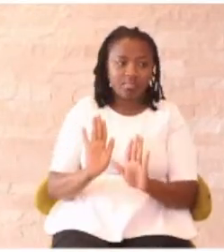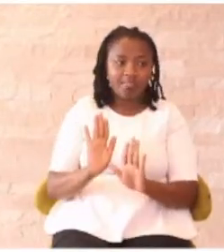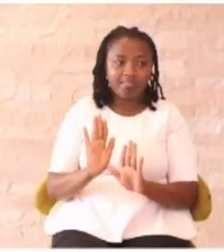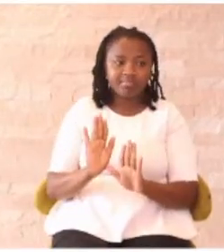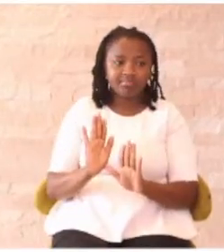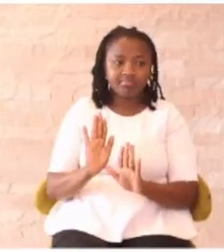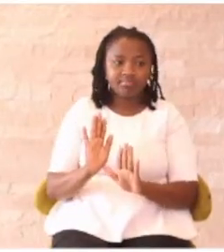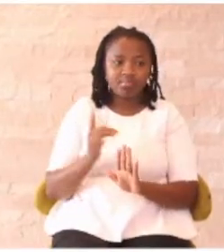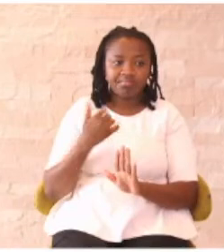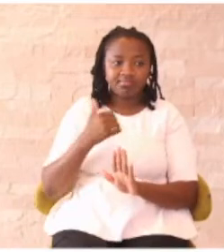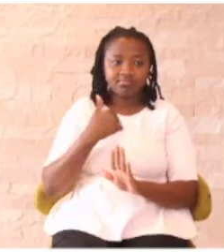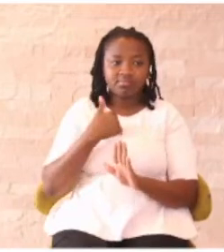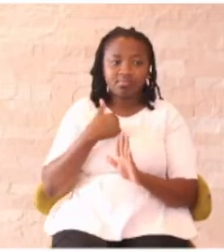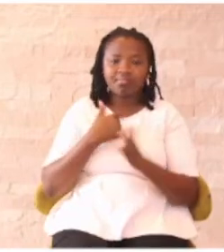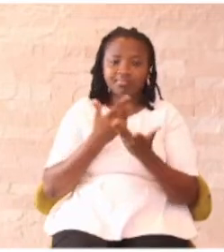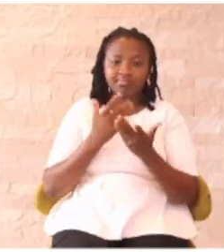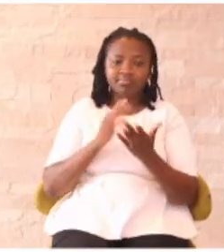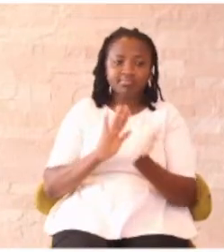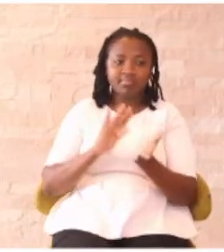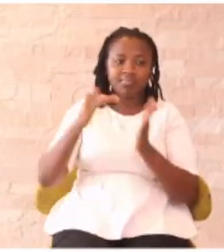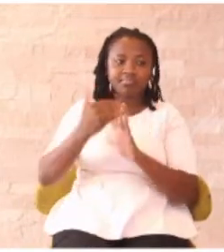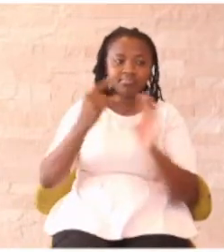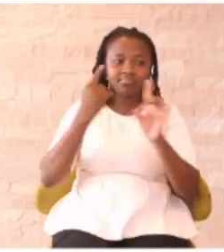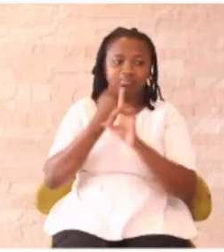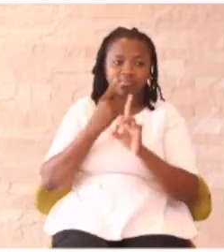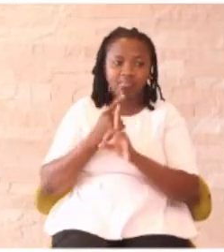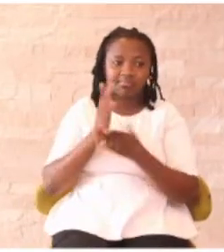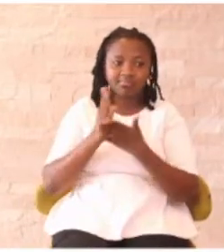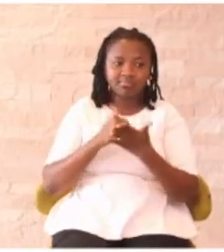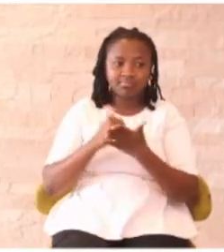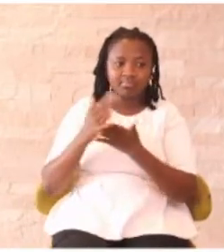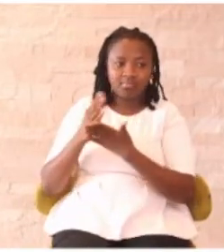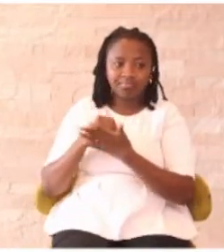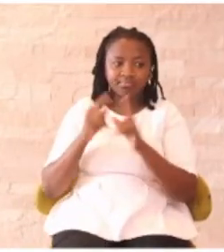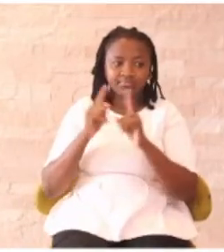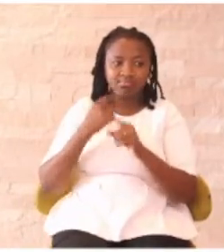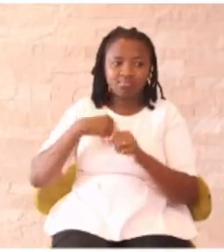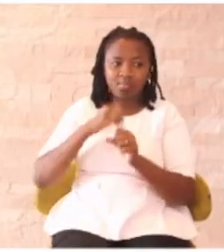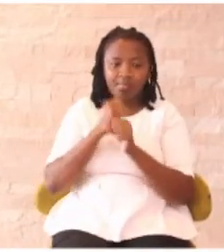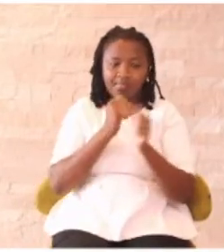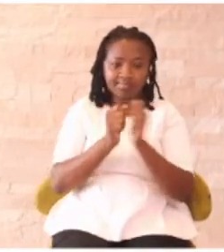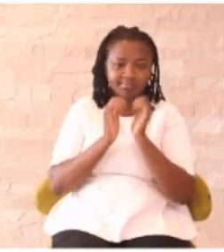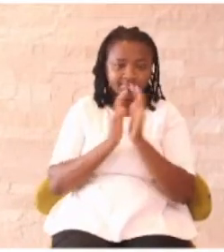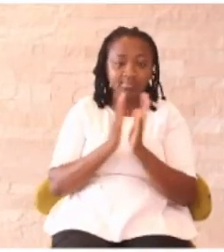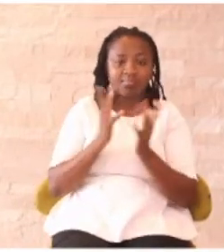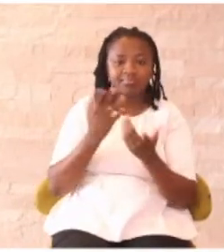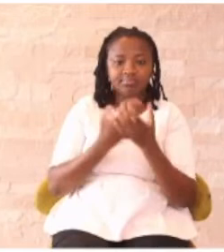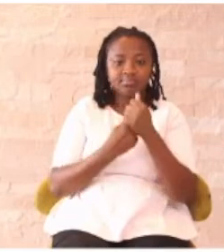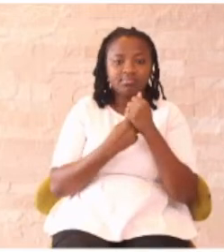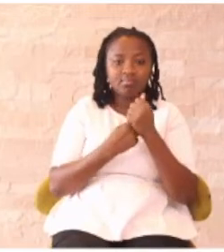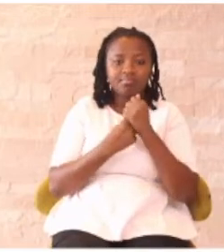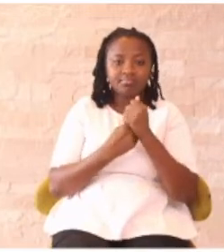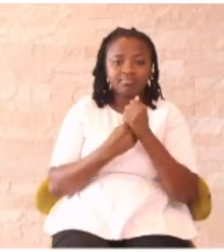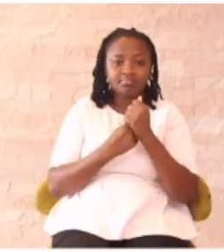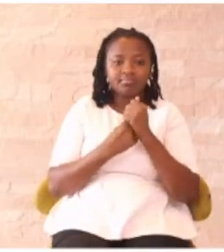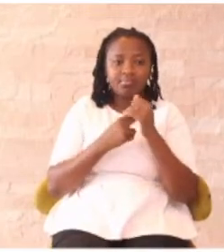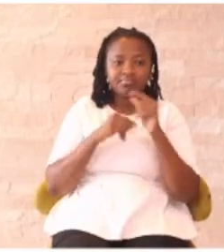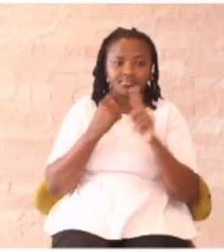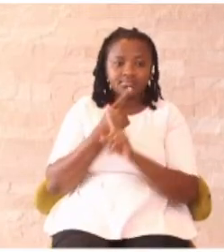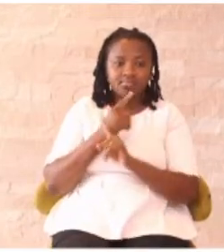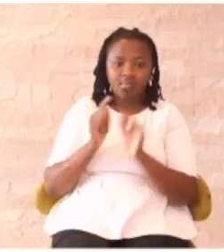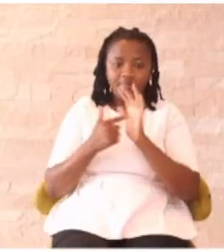taking a multi-sectoral approach and also working with like-minded partners. So our engagement includes working